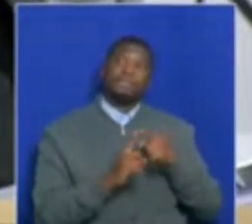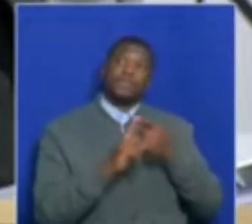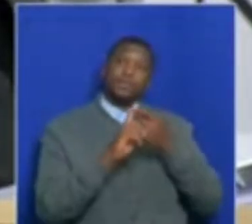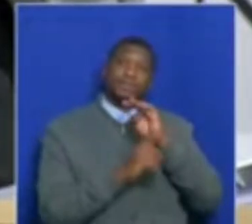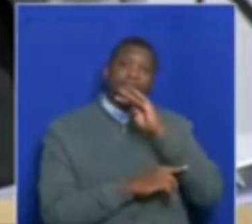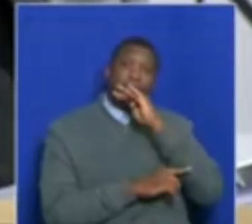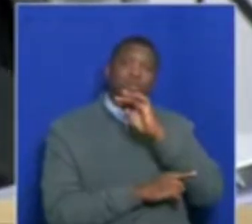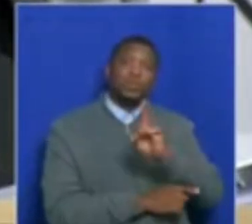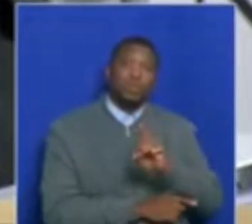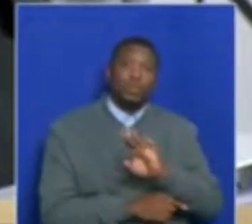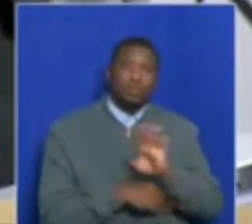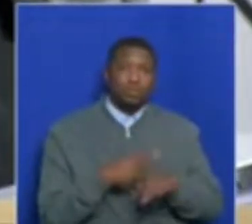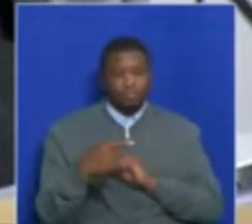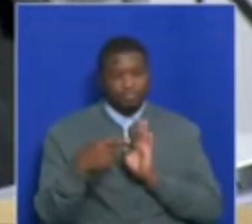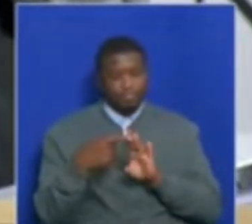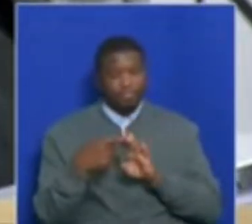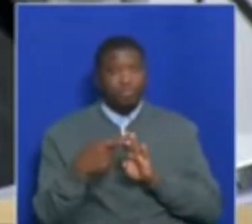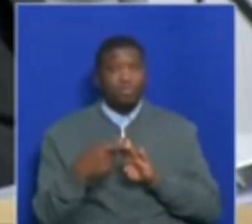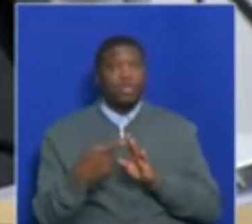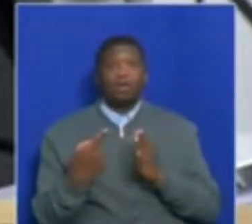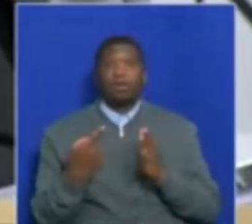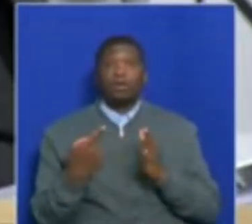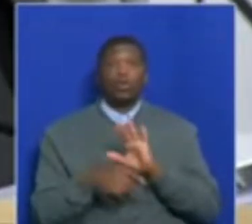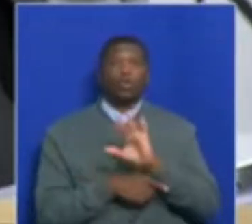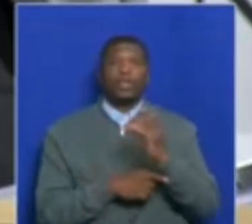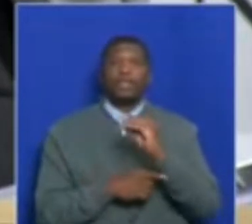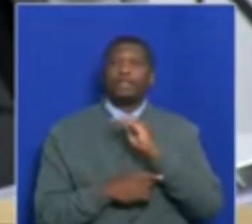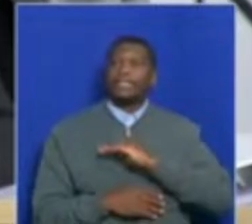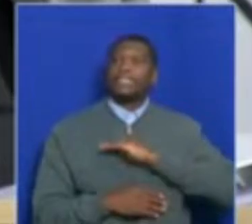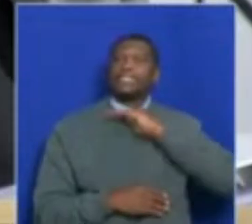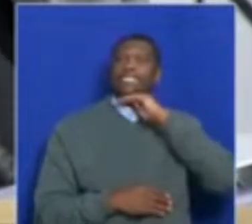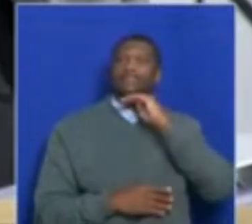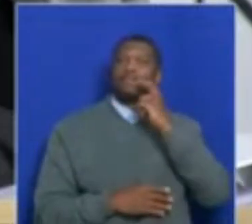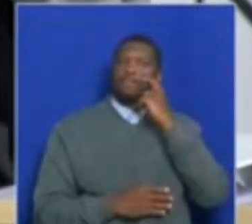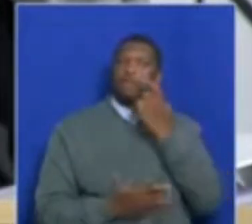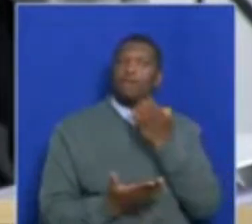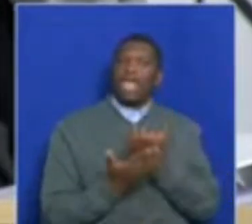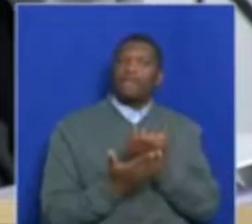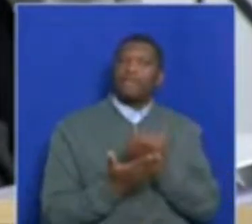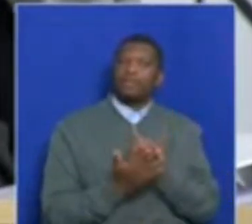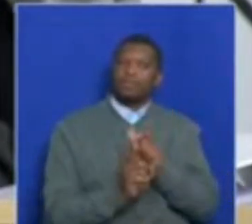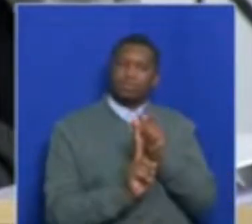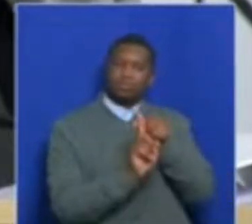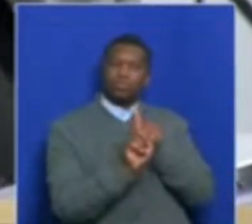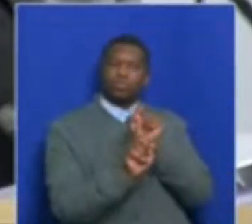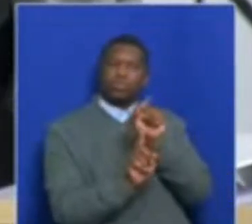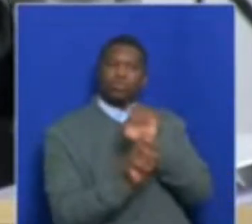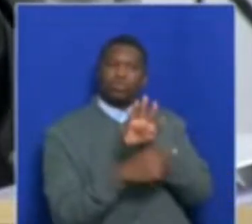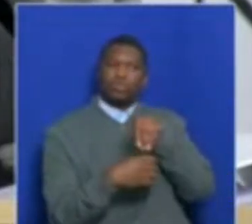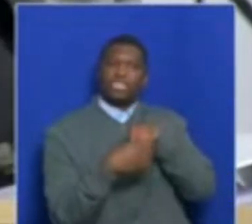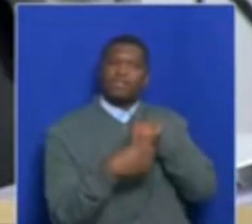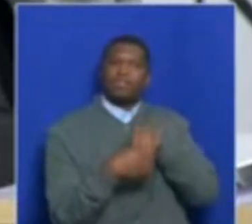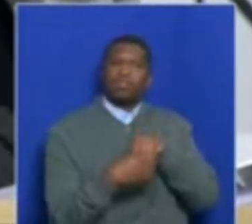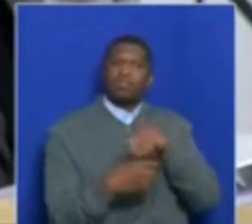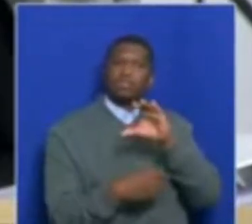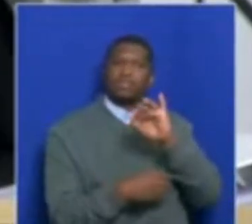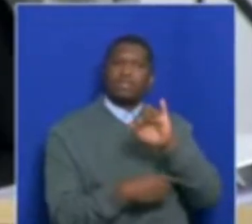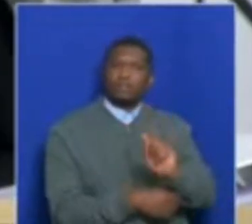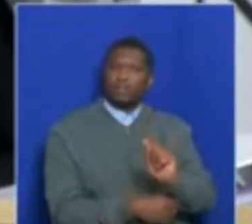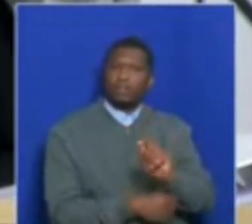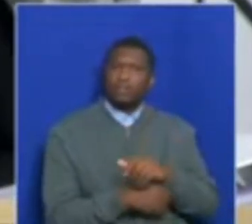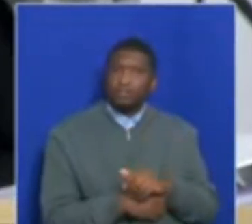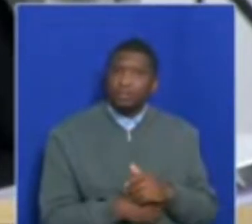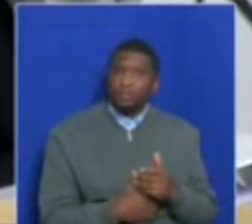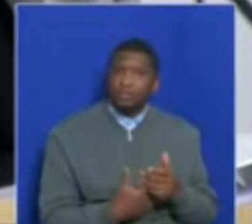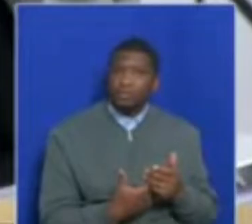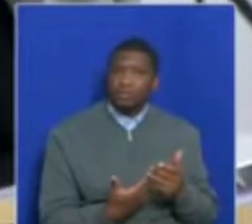no evidence to prove that he was involved in planning cash in transit. So what